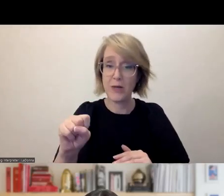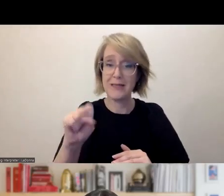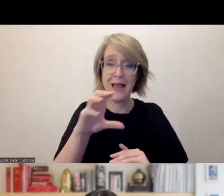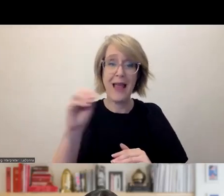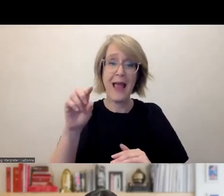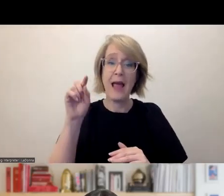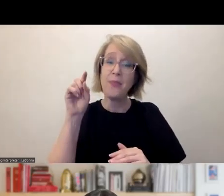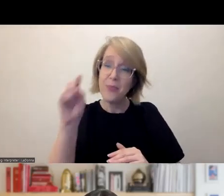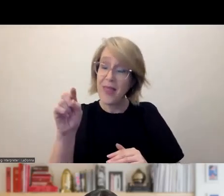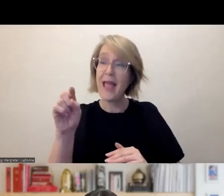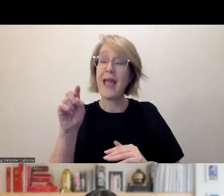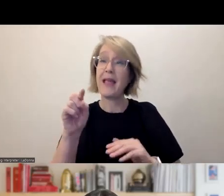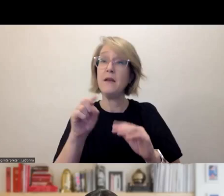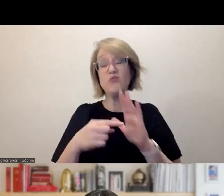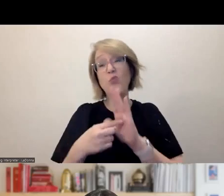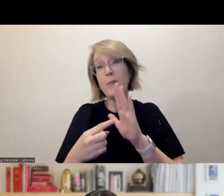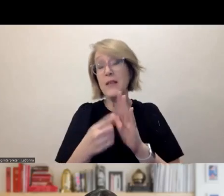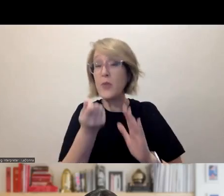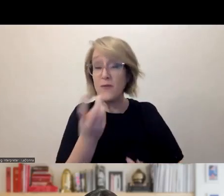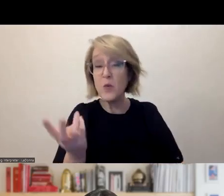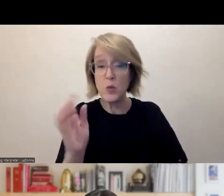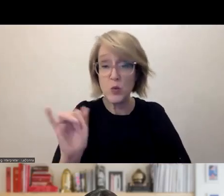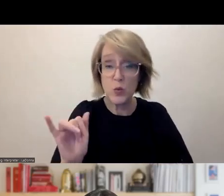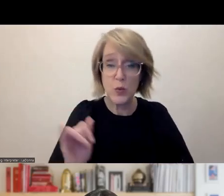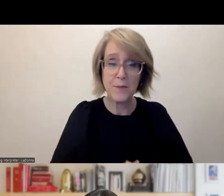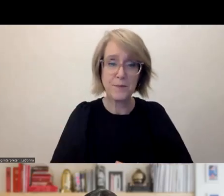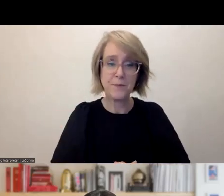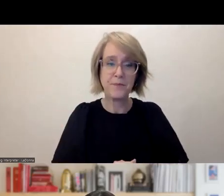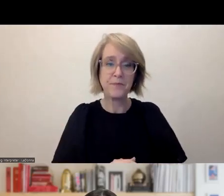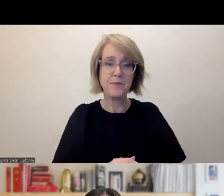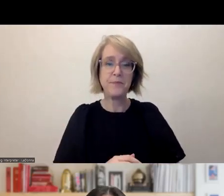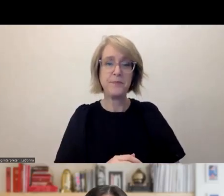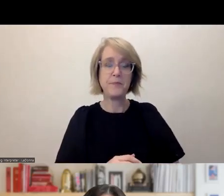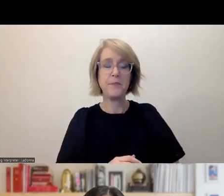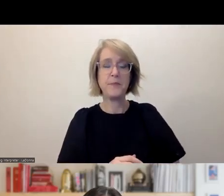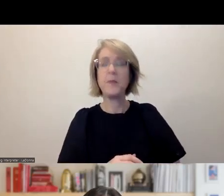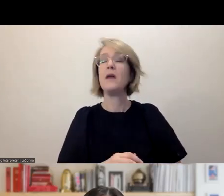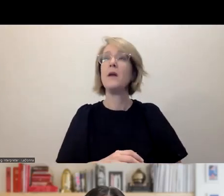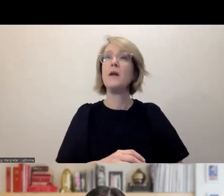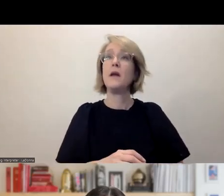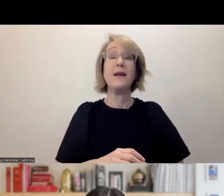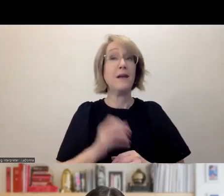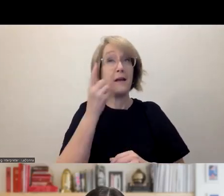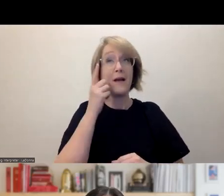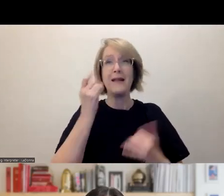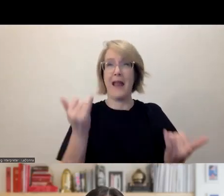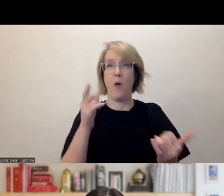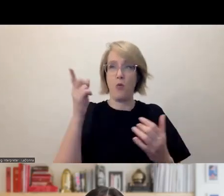then ripples up to the next level, which is that we have to recognize that in Congress in